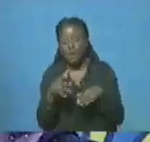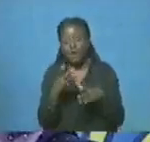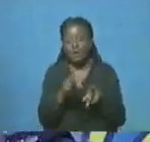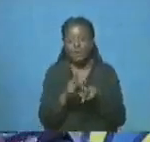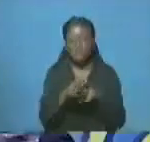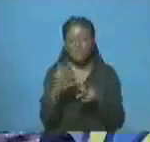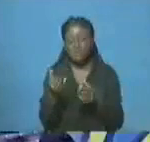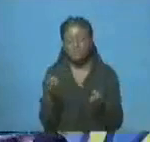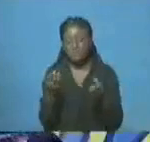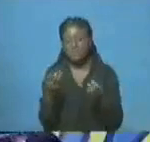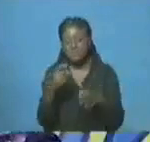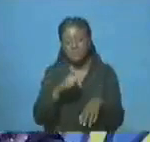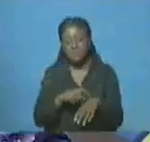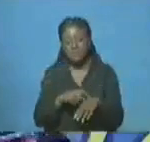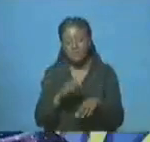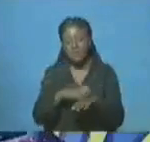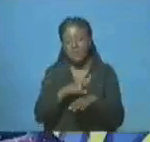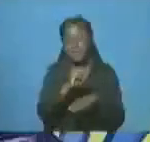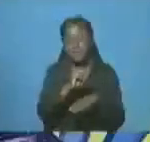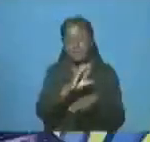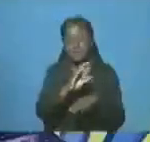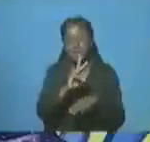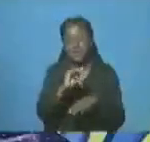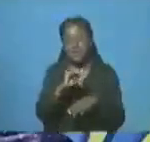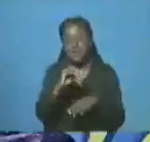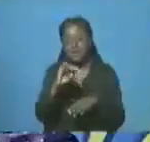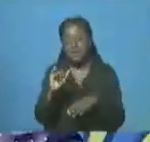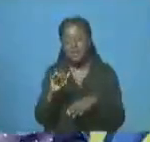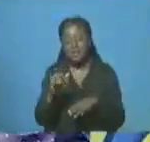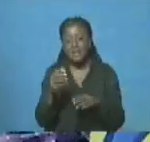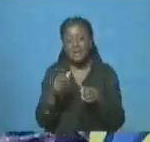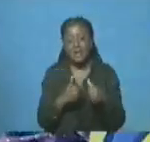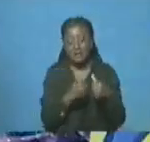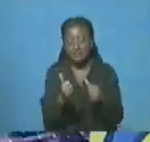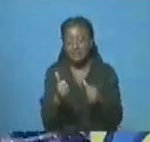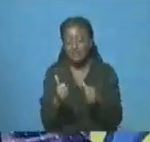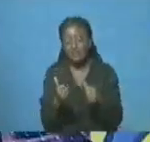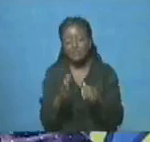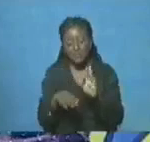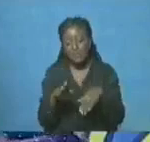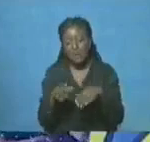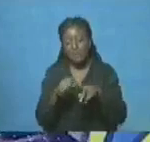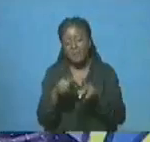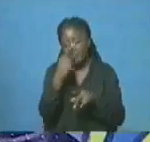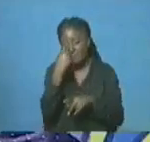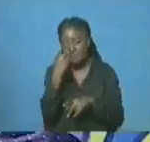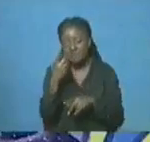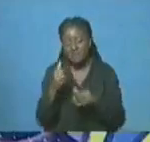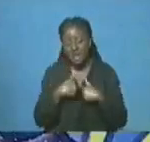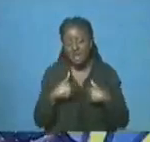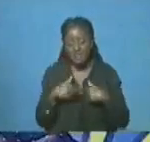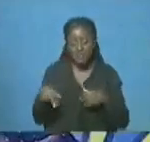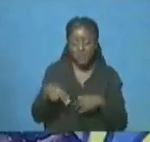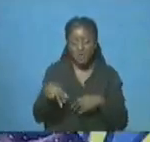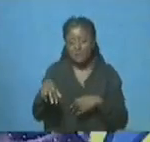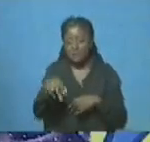would frequent the McKinney Avenue strip. But because of the animals that are roaming about, our persons